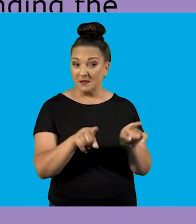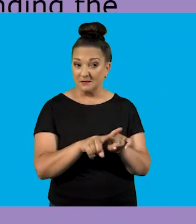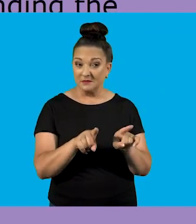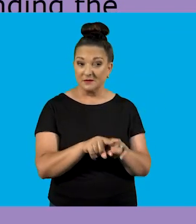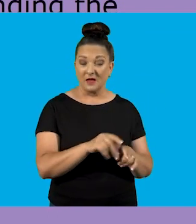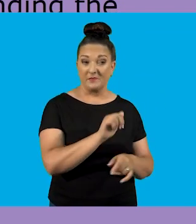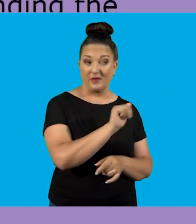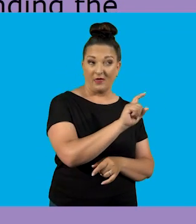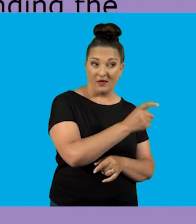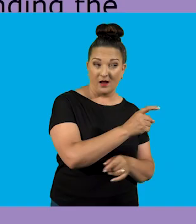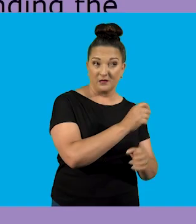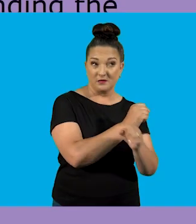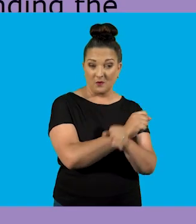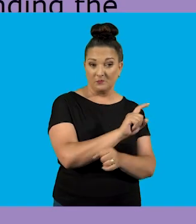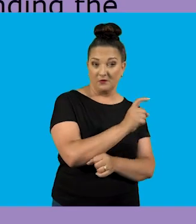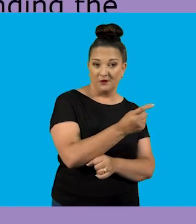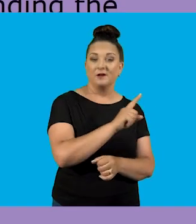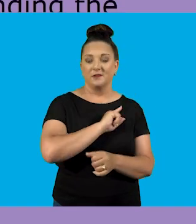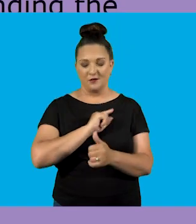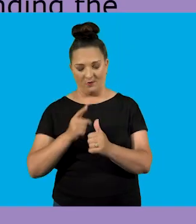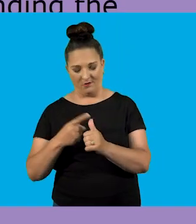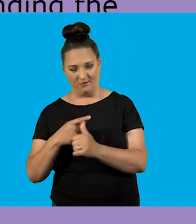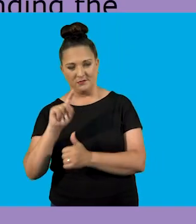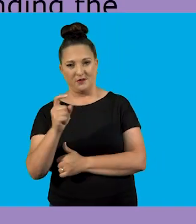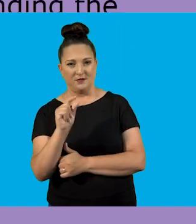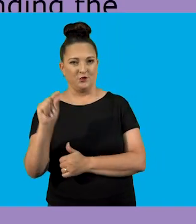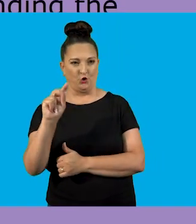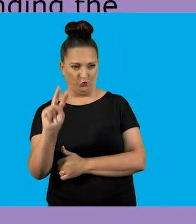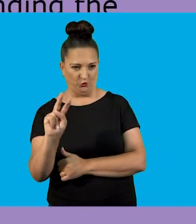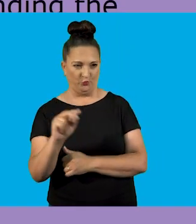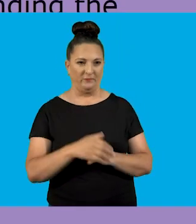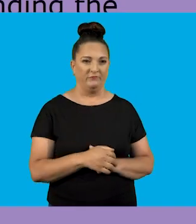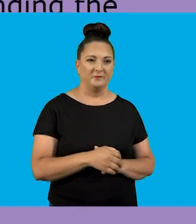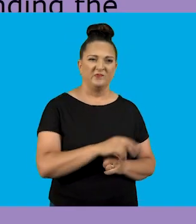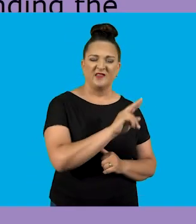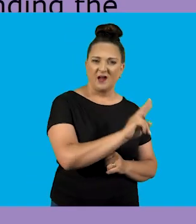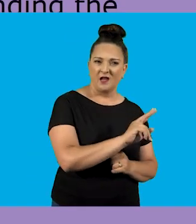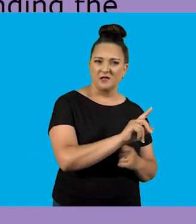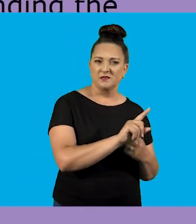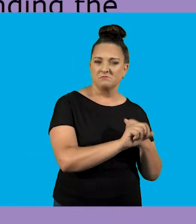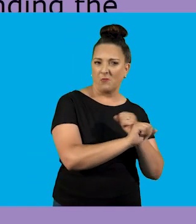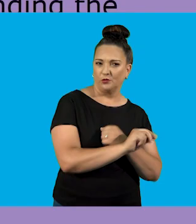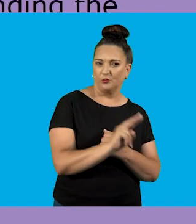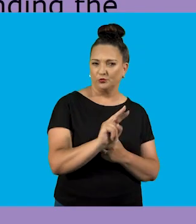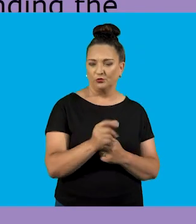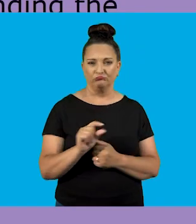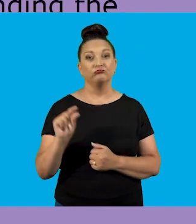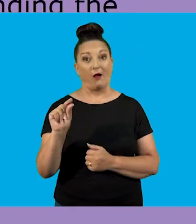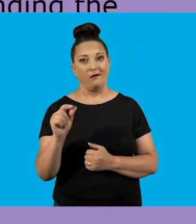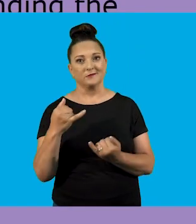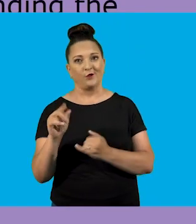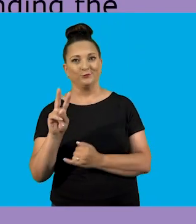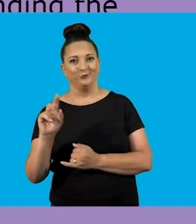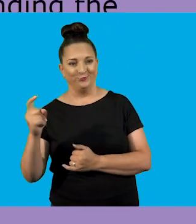multiplied by x, that is x squared. Then we have x multiplied by 2. We are adding there, so that's going to give us a 2x.